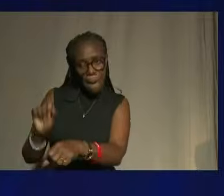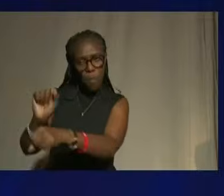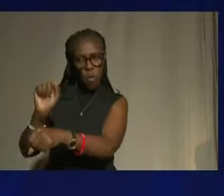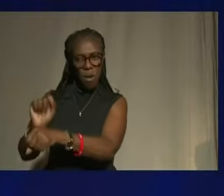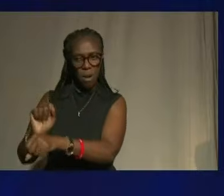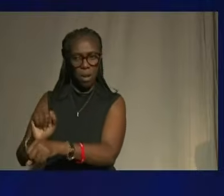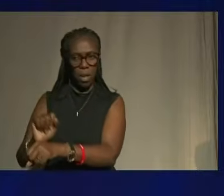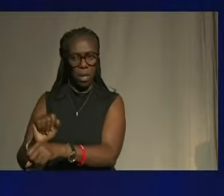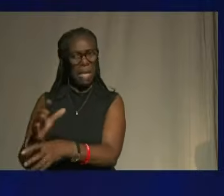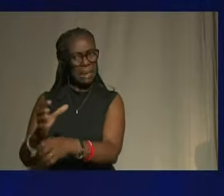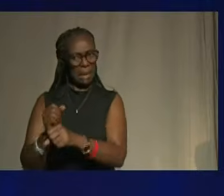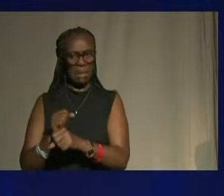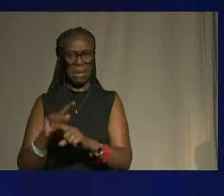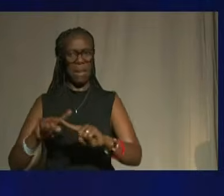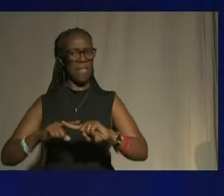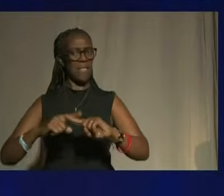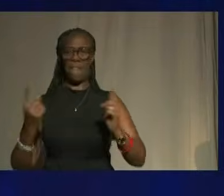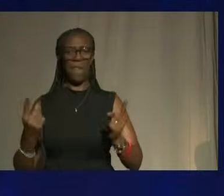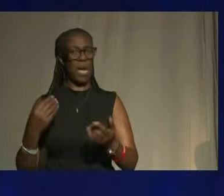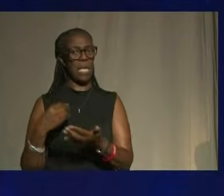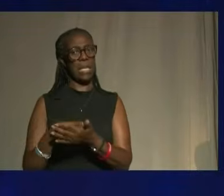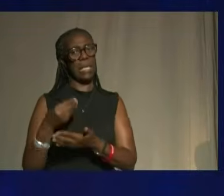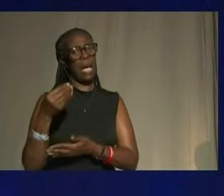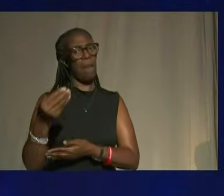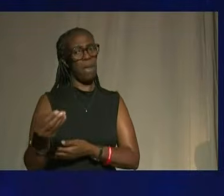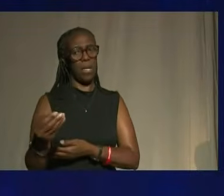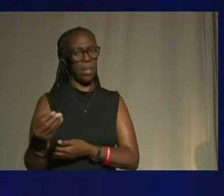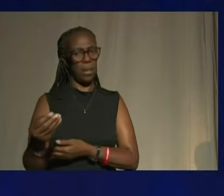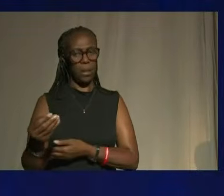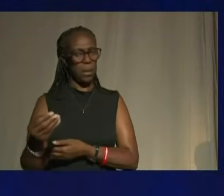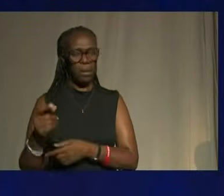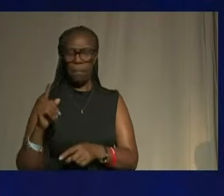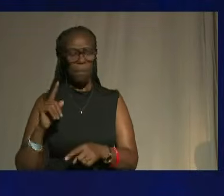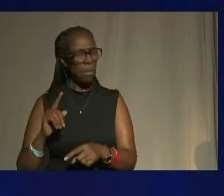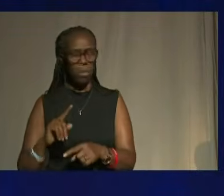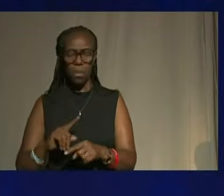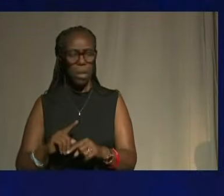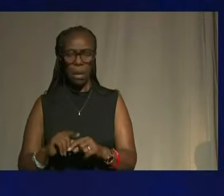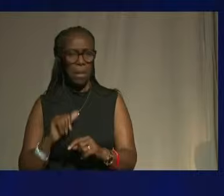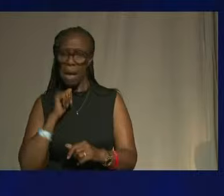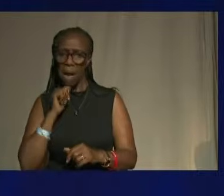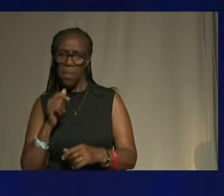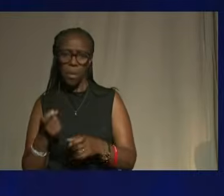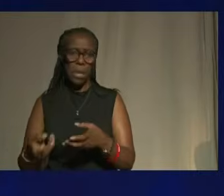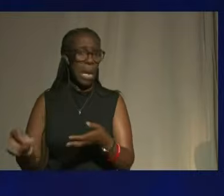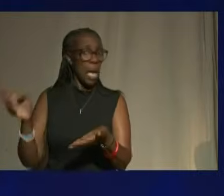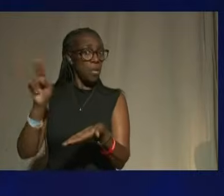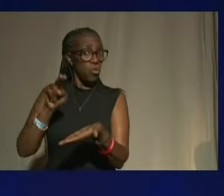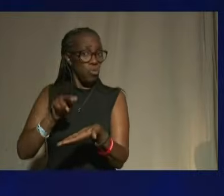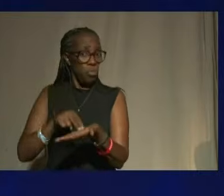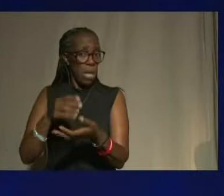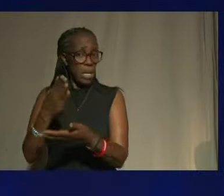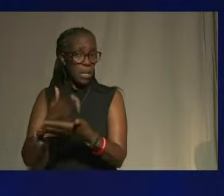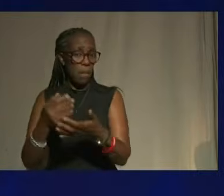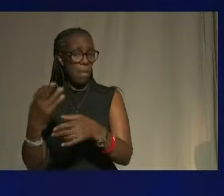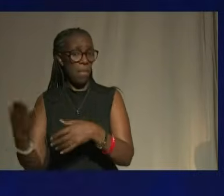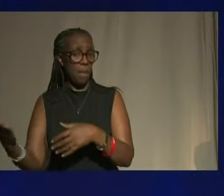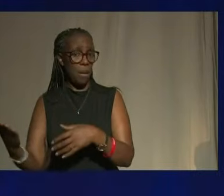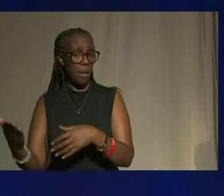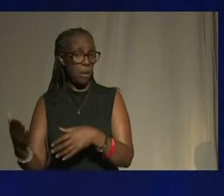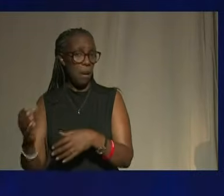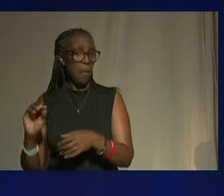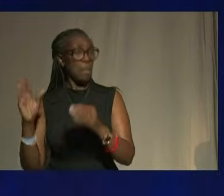of anomalies that arose from the public sector compensation review. They haven't addressed it. There's supposed to be a meeting tomorrow